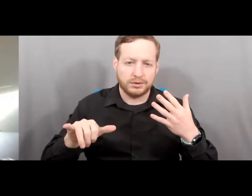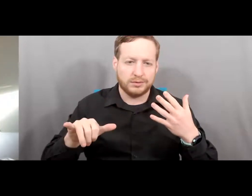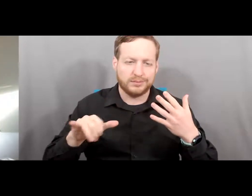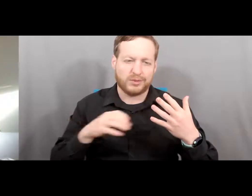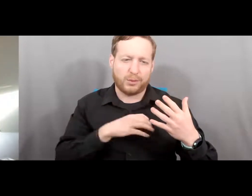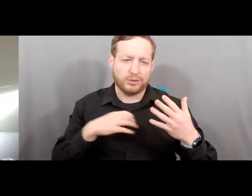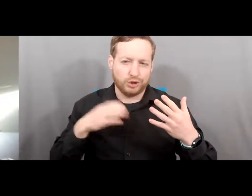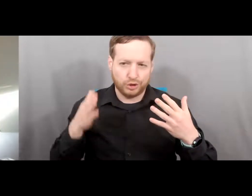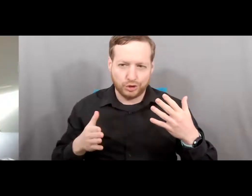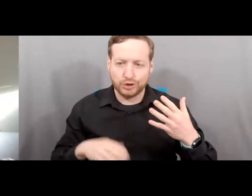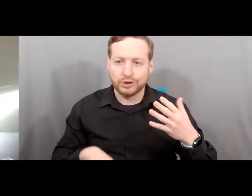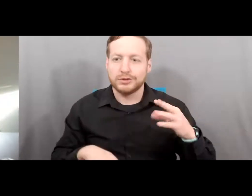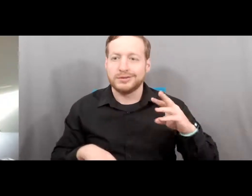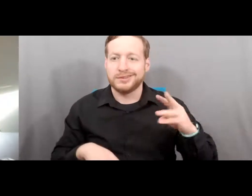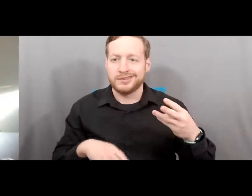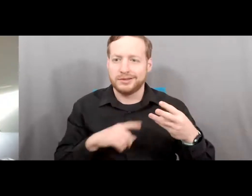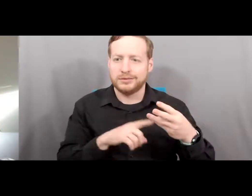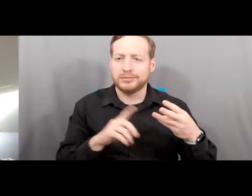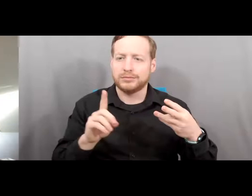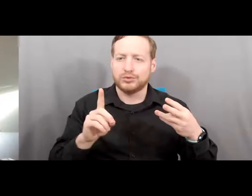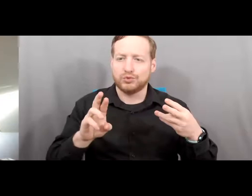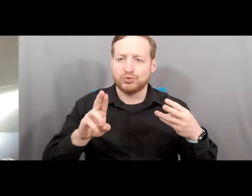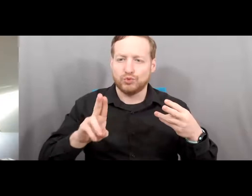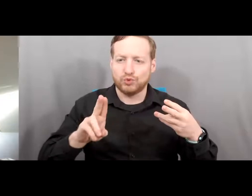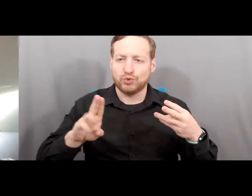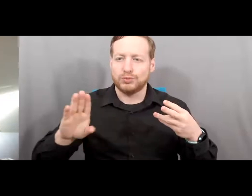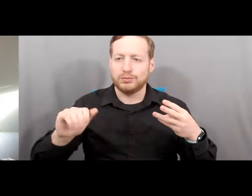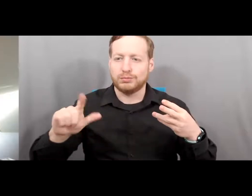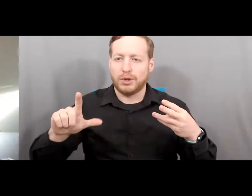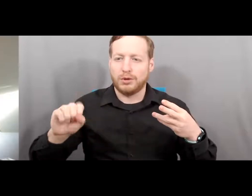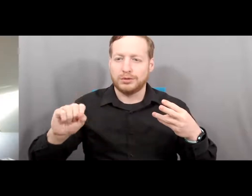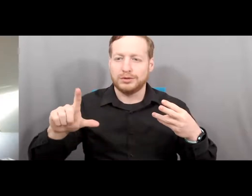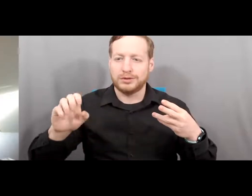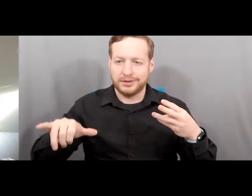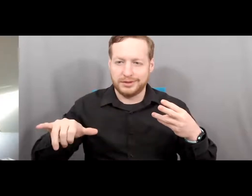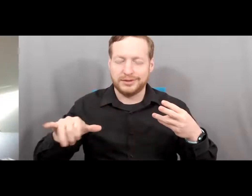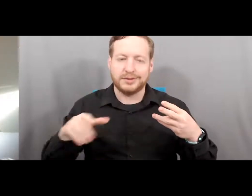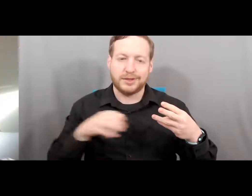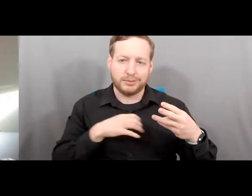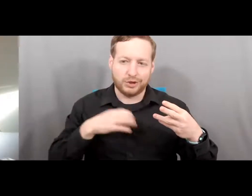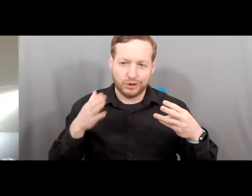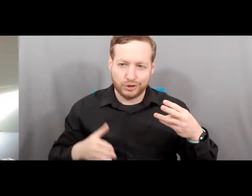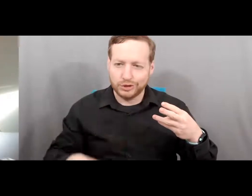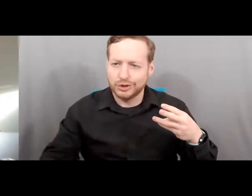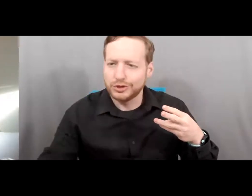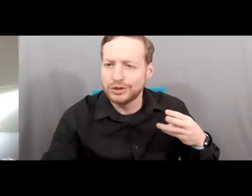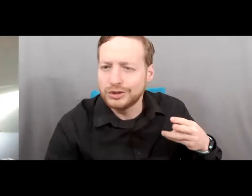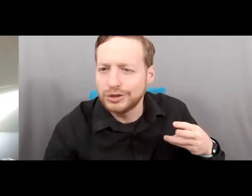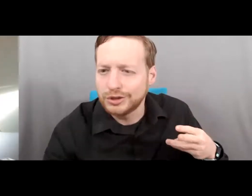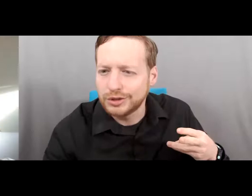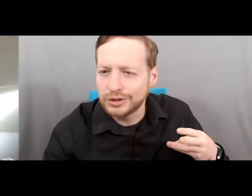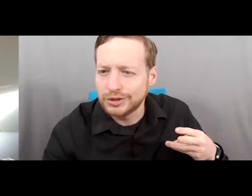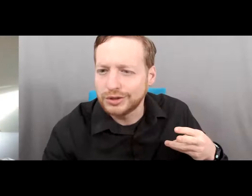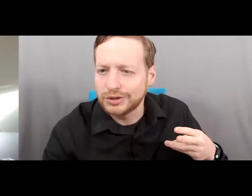David Maloney, one of the commissioners. Drew Balsley, commissioner.